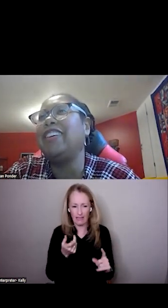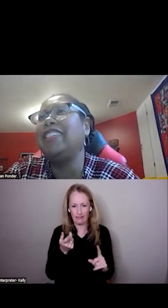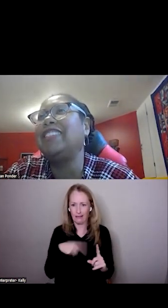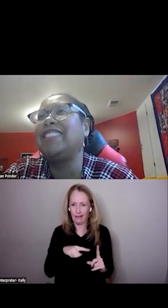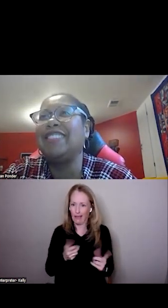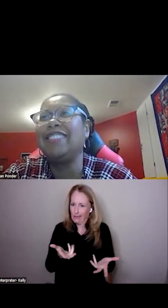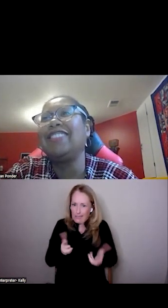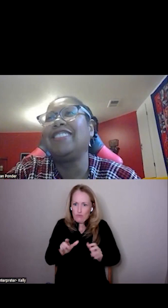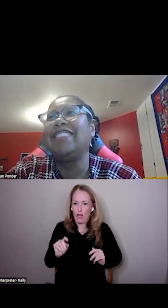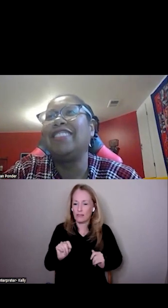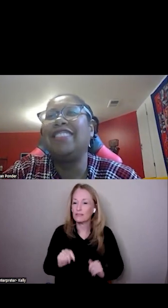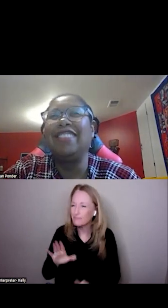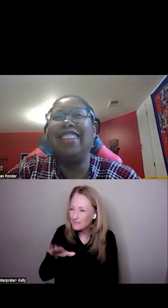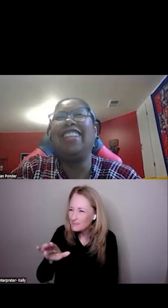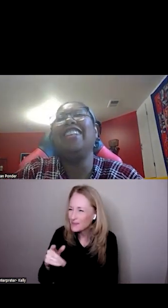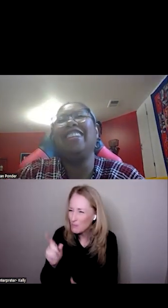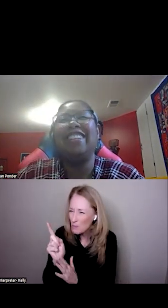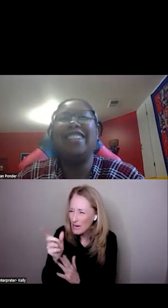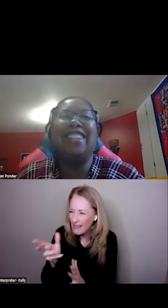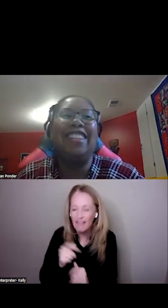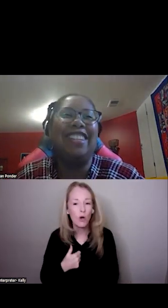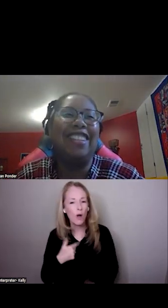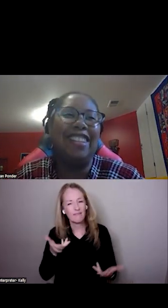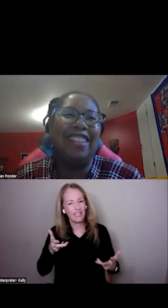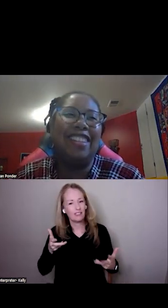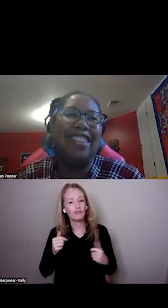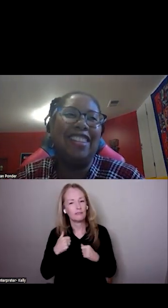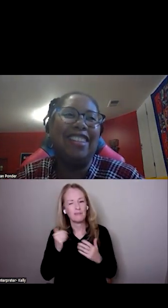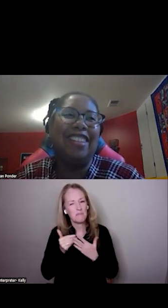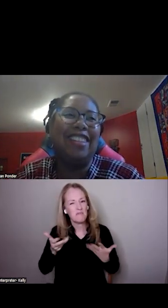We're done. Okay, thank you.